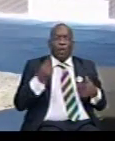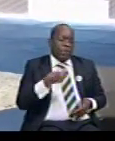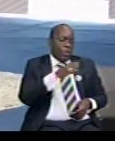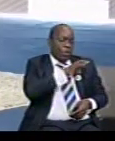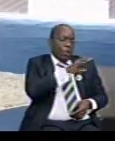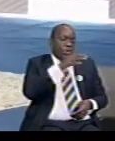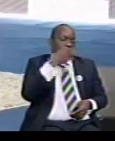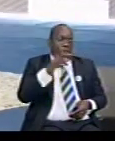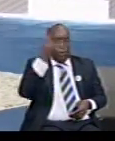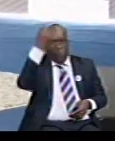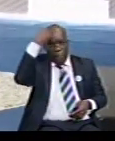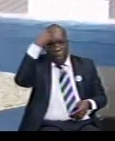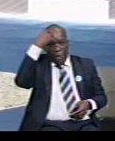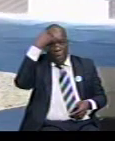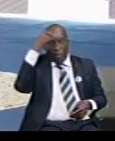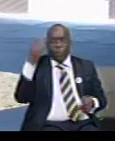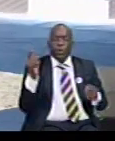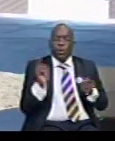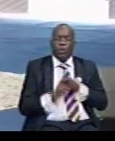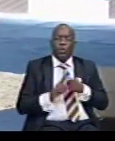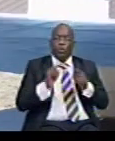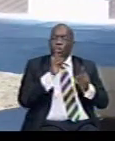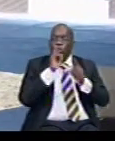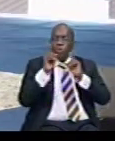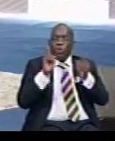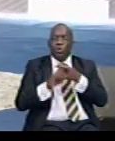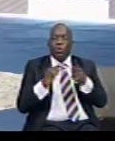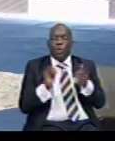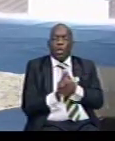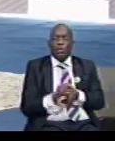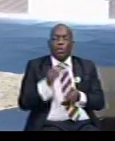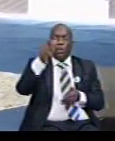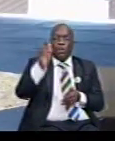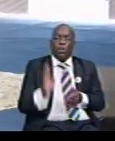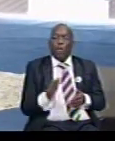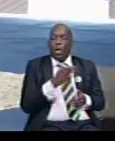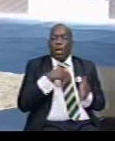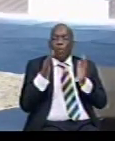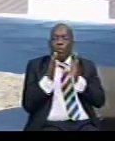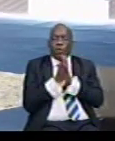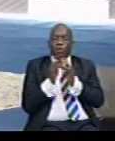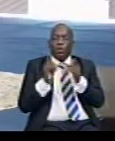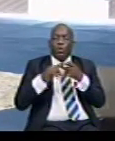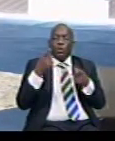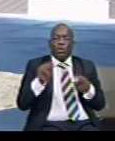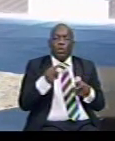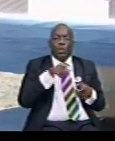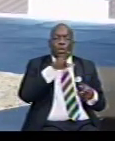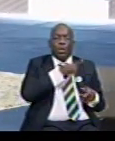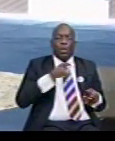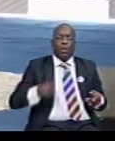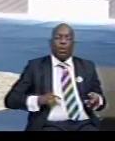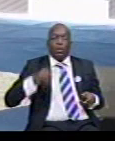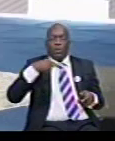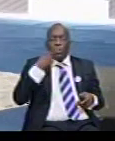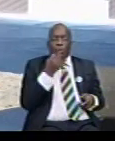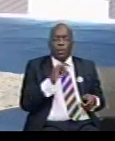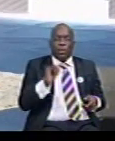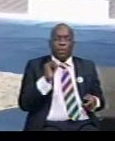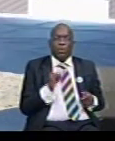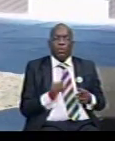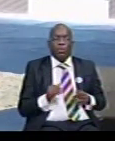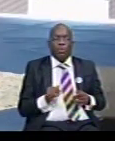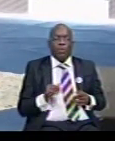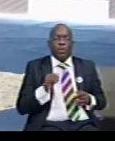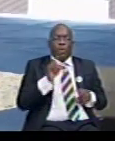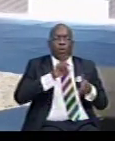mind to speak to that God. And he prayed unto the Lord, saying, look at verse 3. Verse